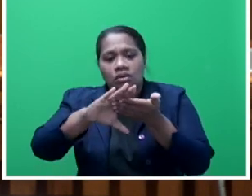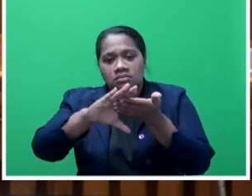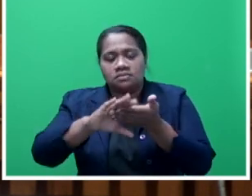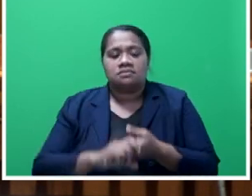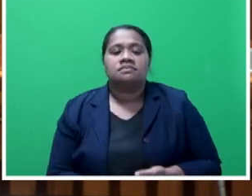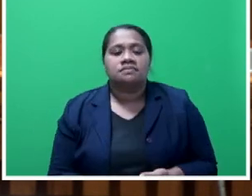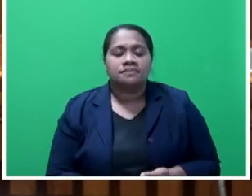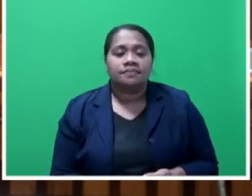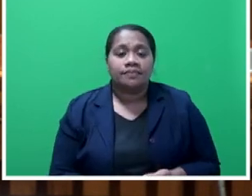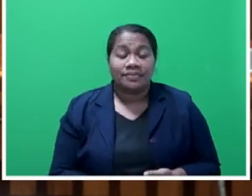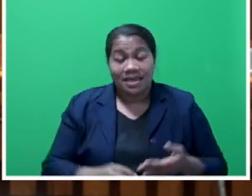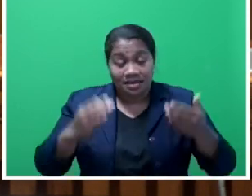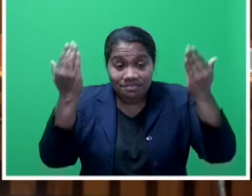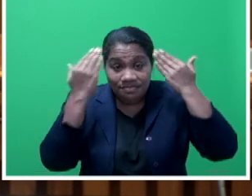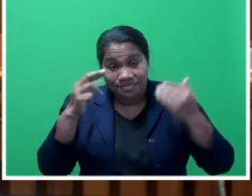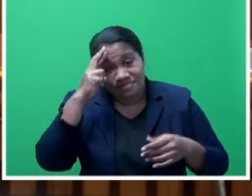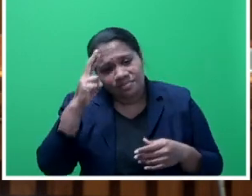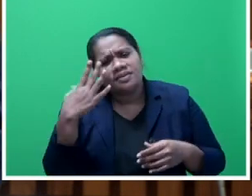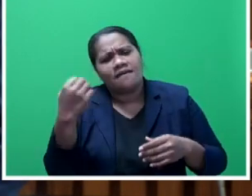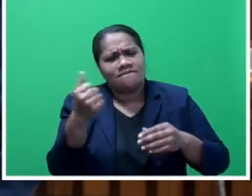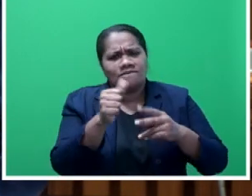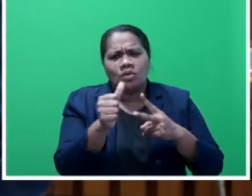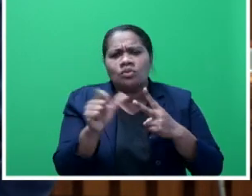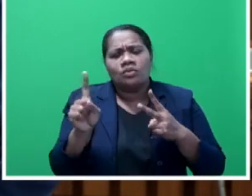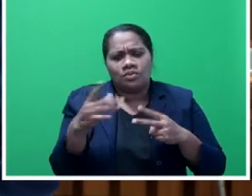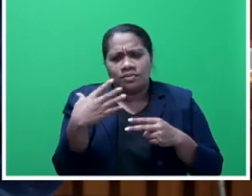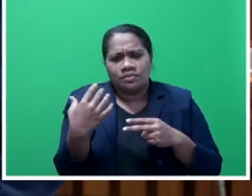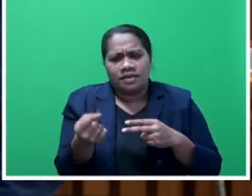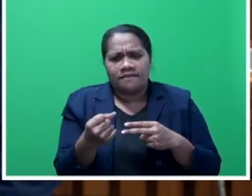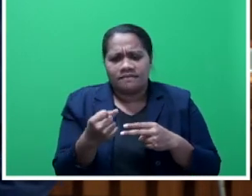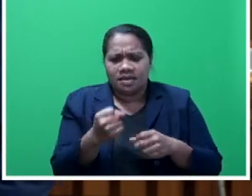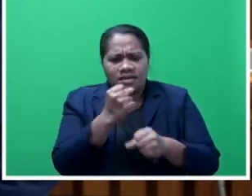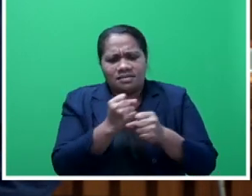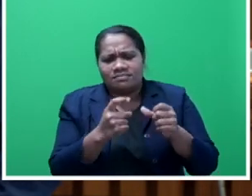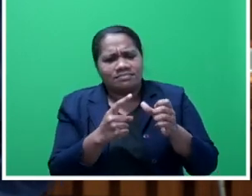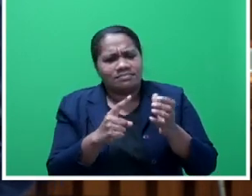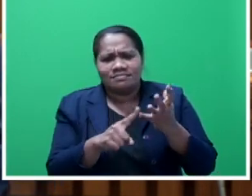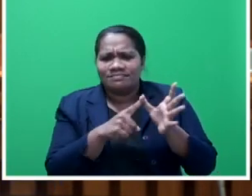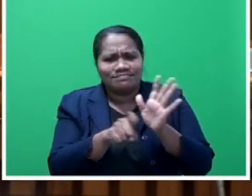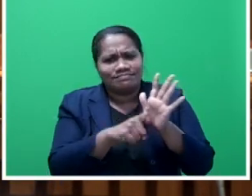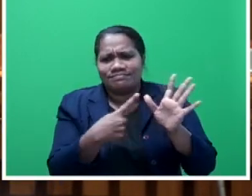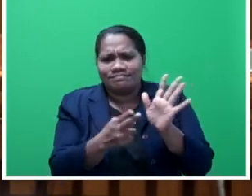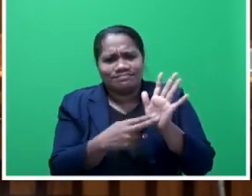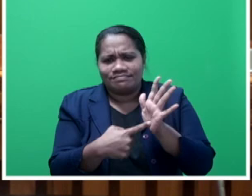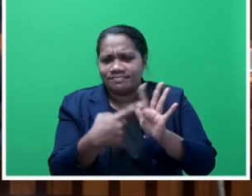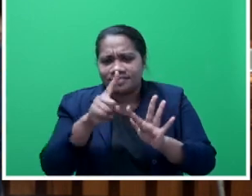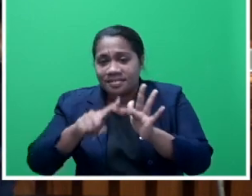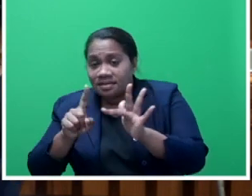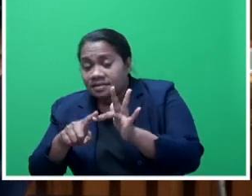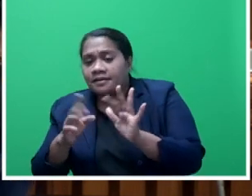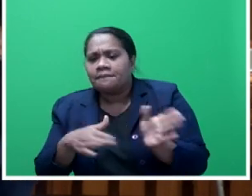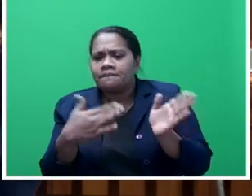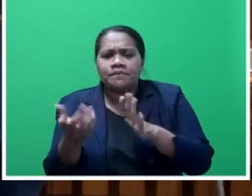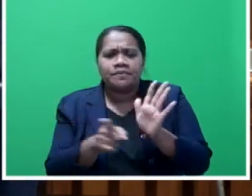And, Mr. Speaker, sir, there is also what we call the guarantee liabilities, which is about $1.05